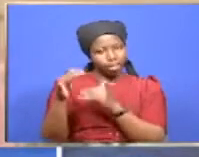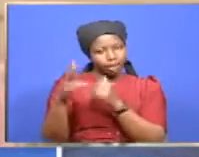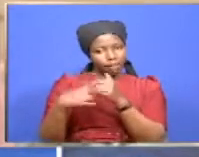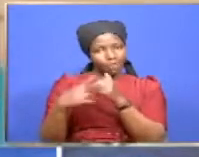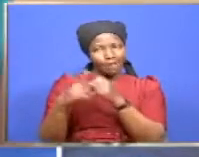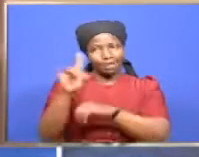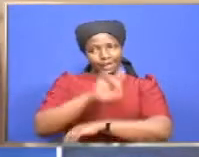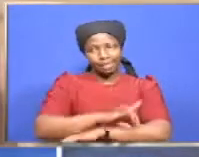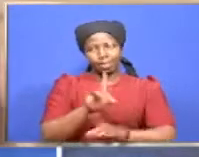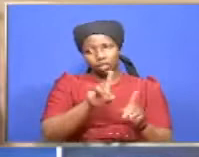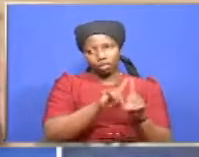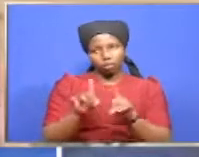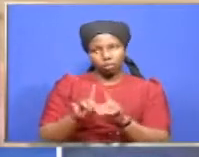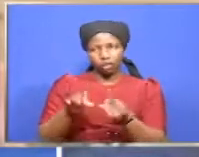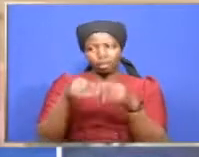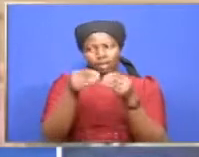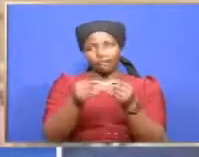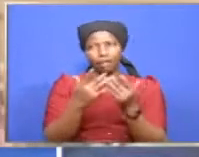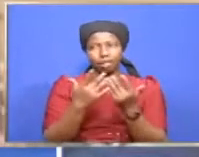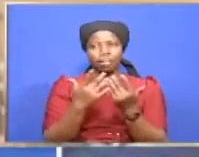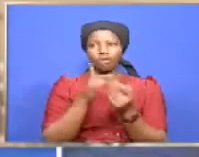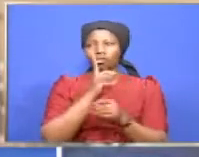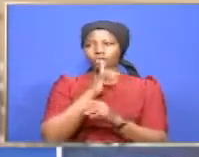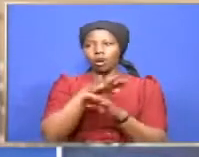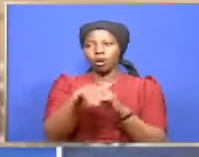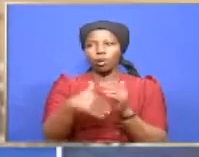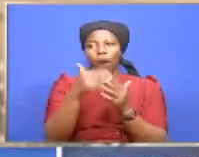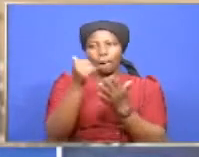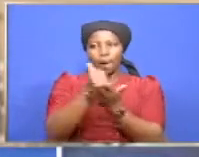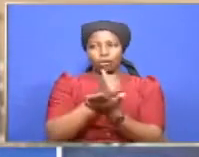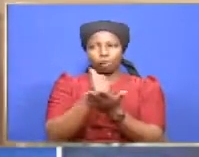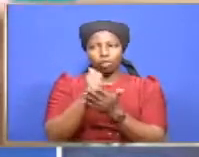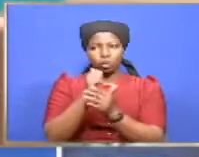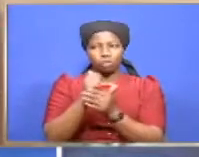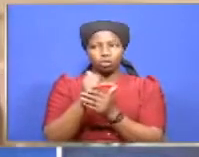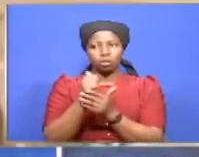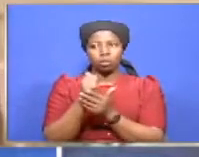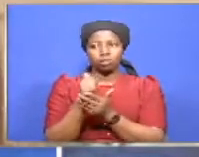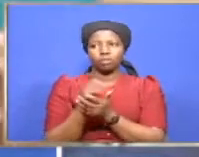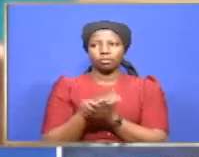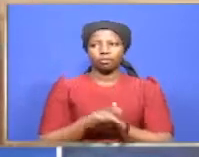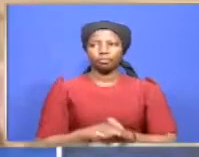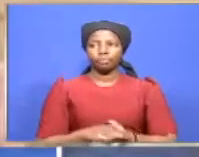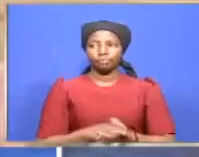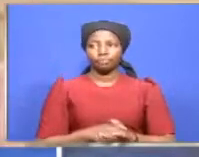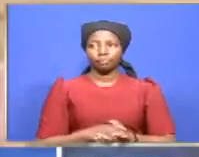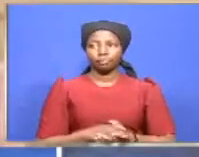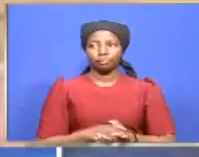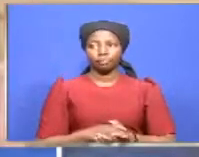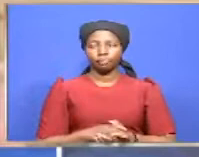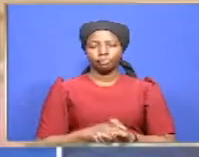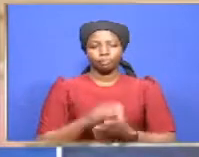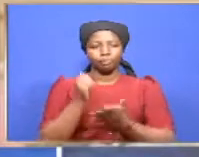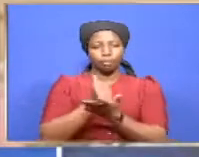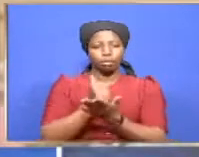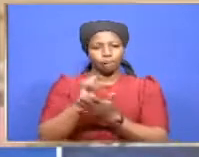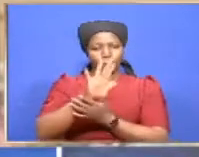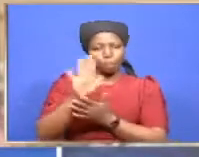also giving directions that all their passports, that they should give their passports or their